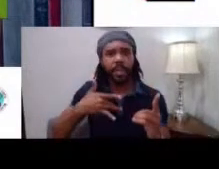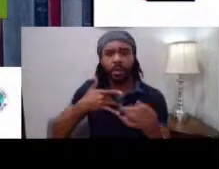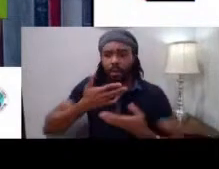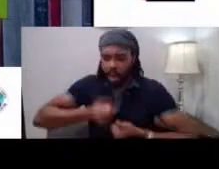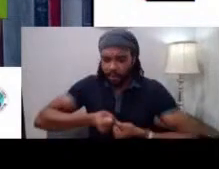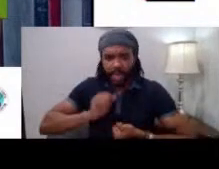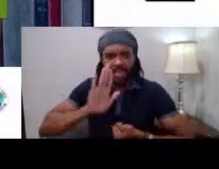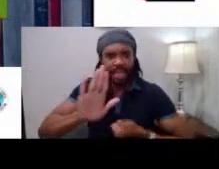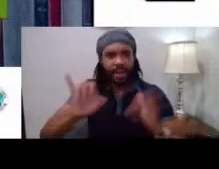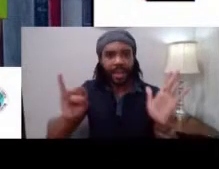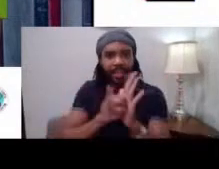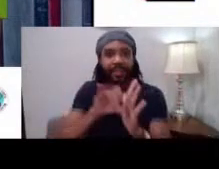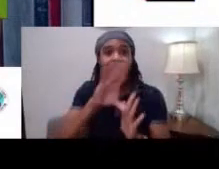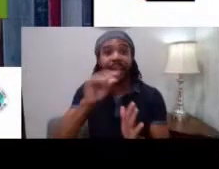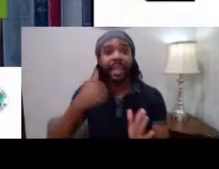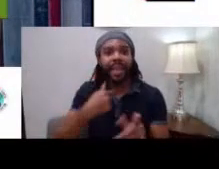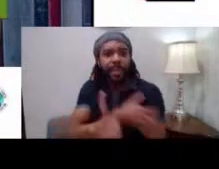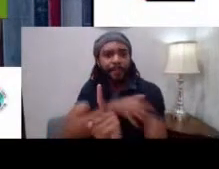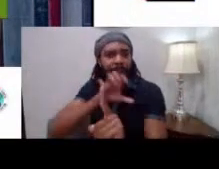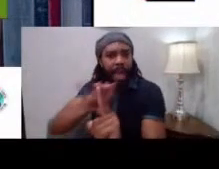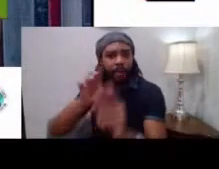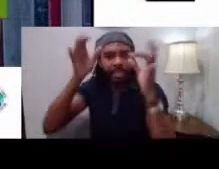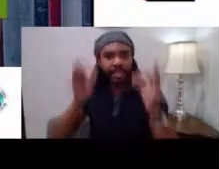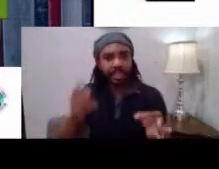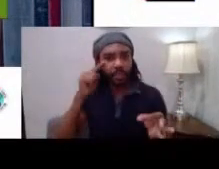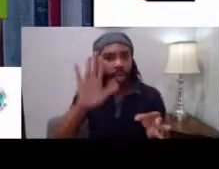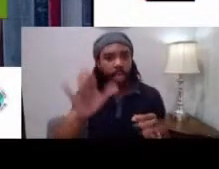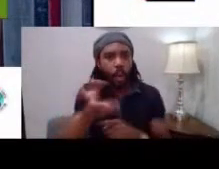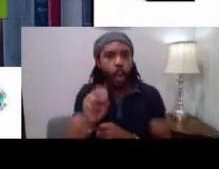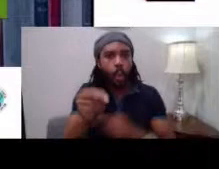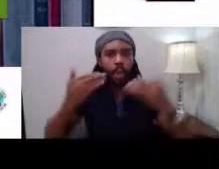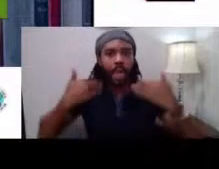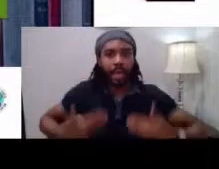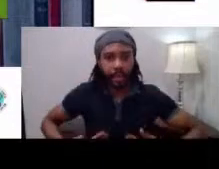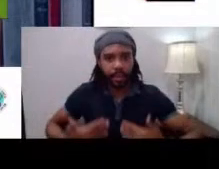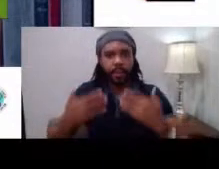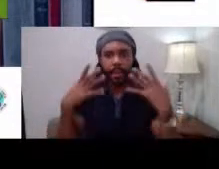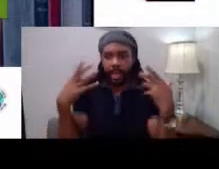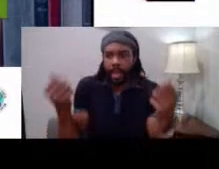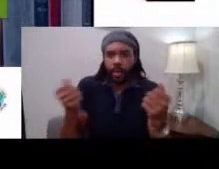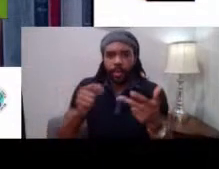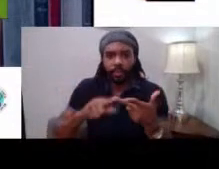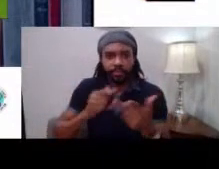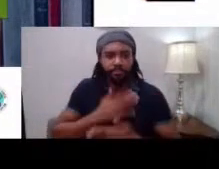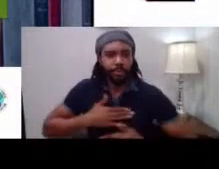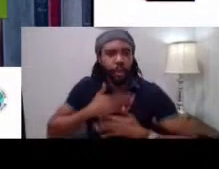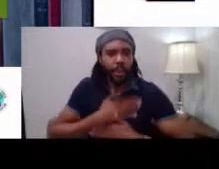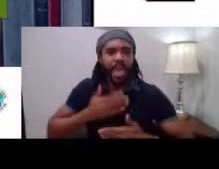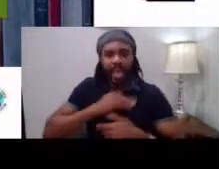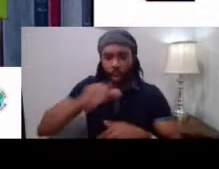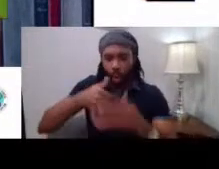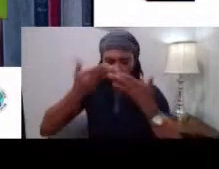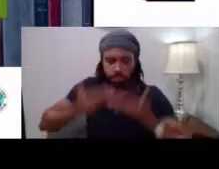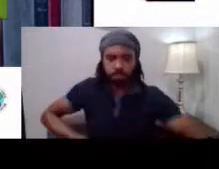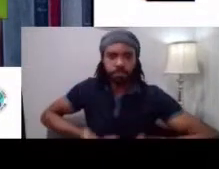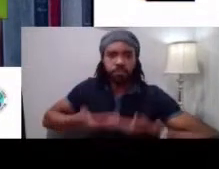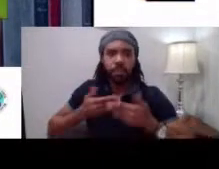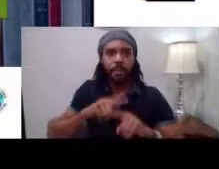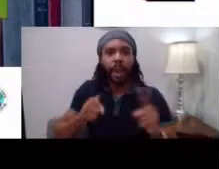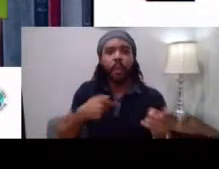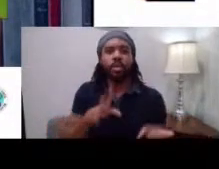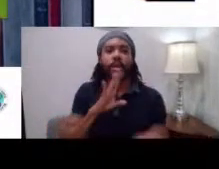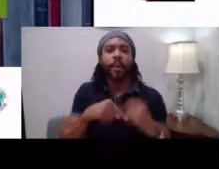and have the power to make decisions about their own health, pleasure, and wholeness. But let's talk about the real tea